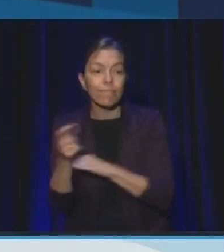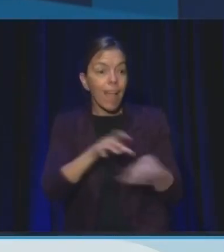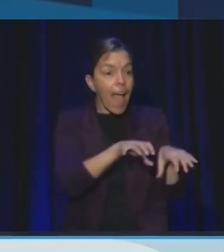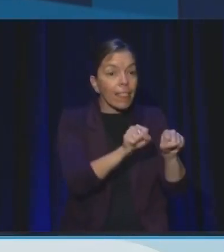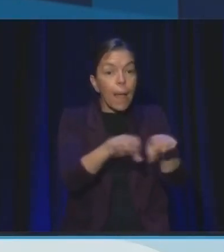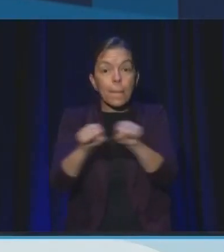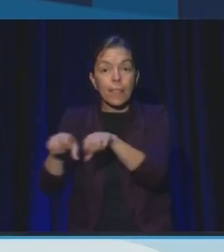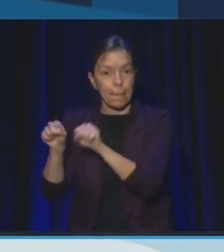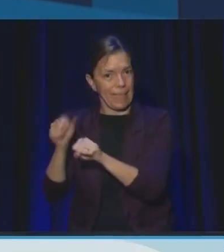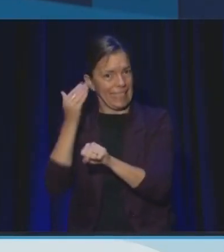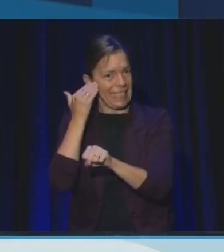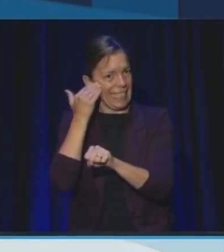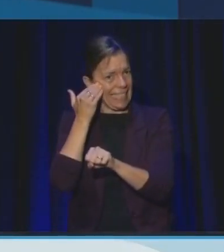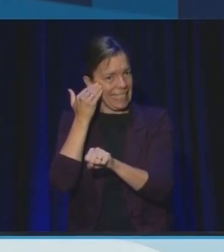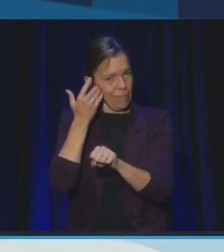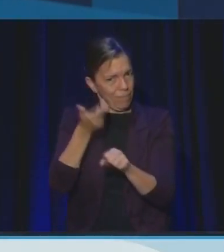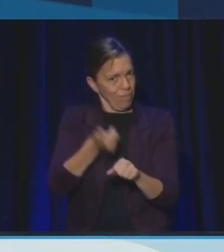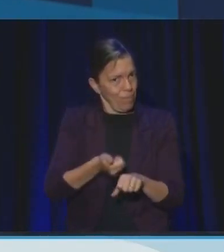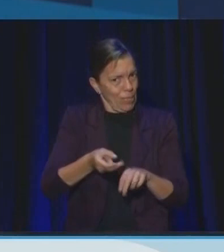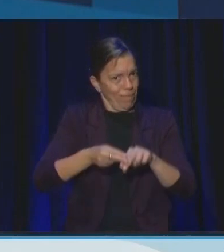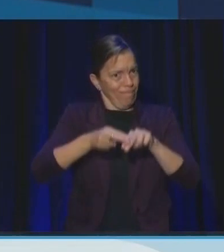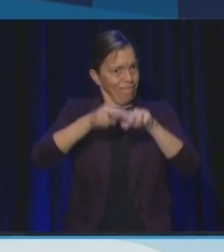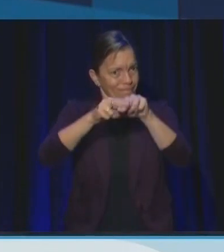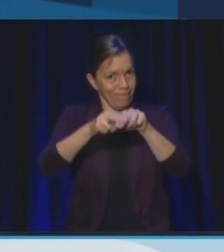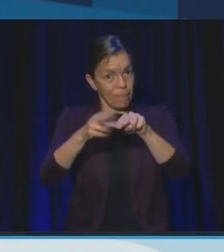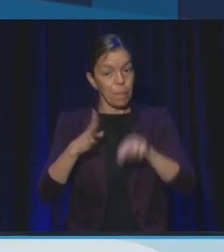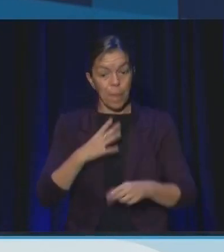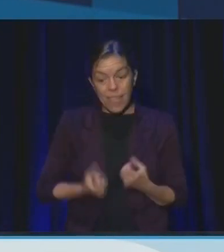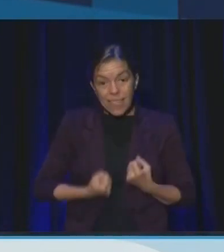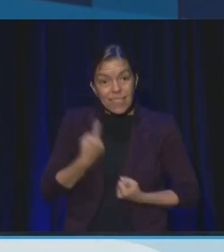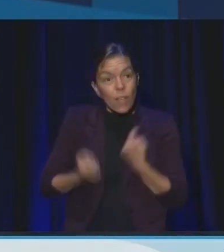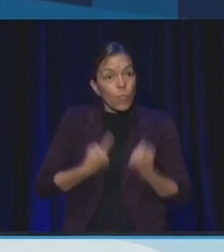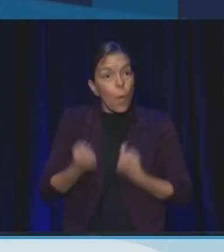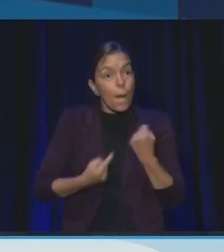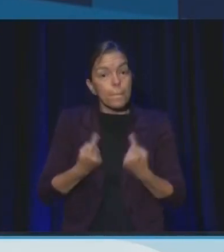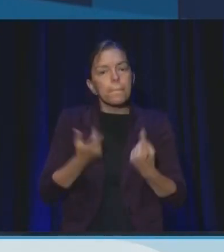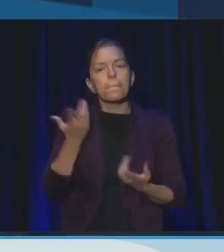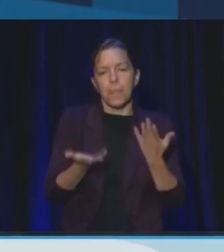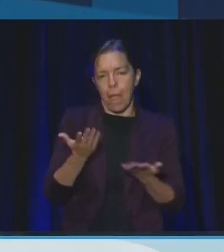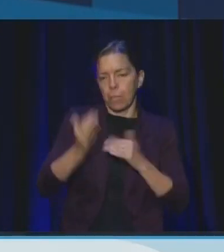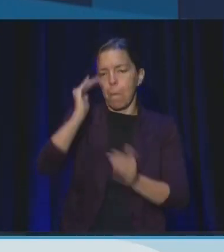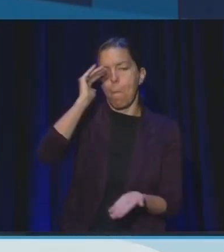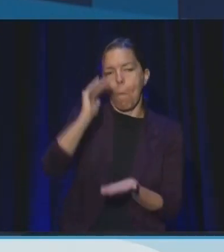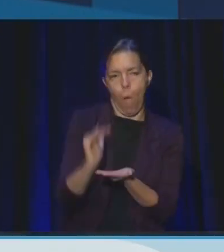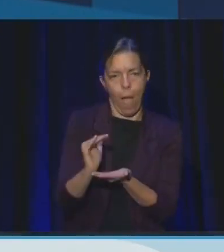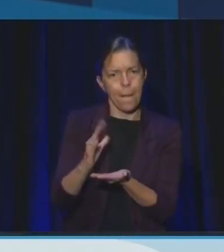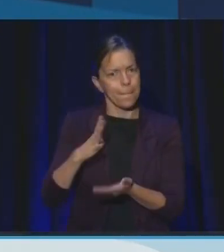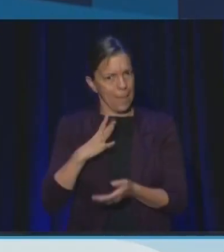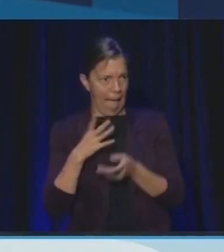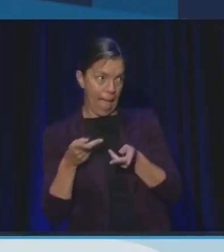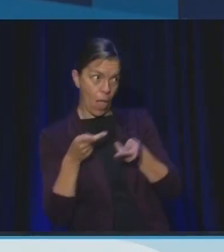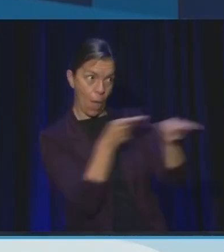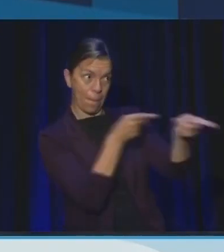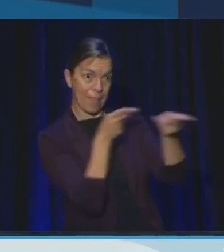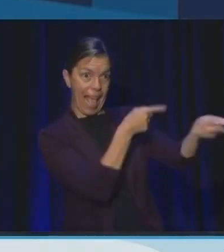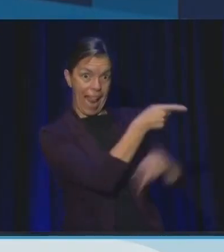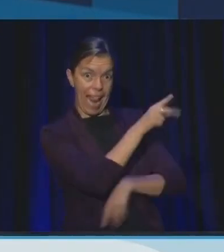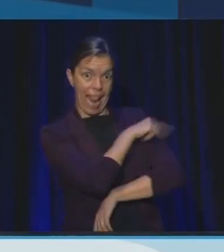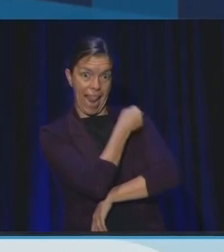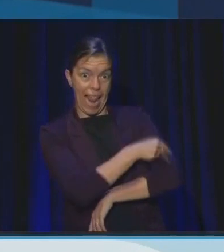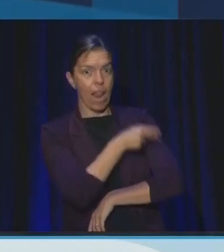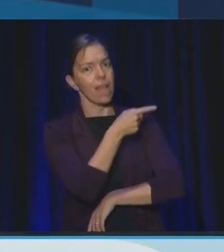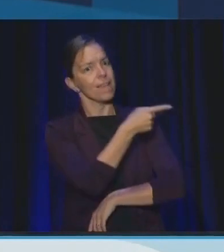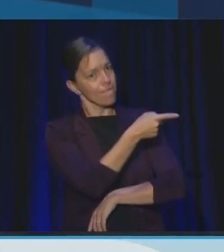but it's important to that number of hospitalizations. It's been a month, exactly one month,